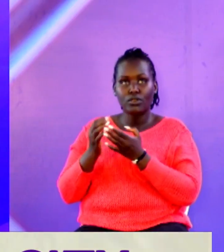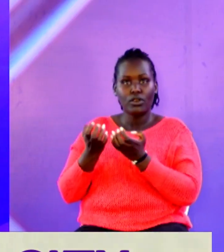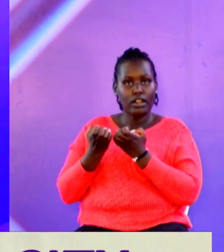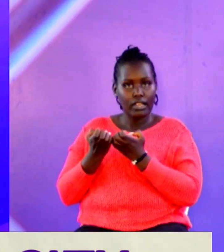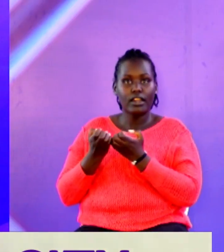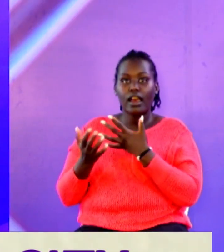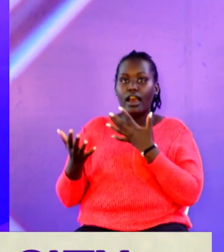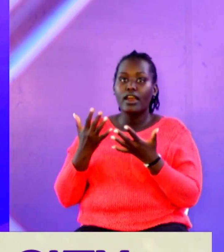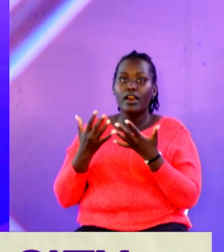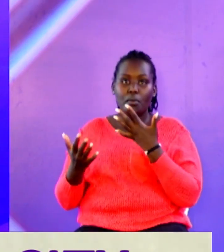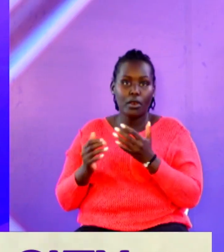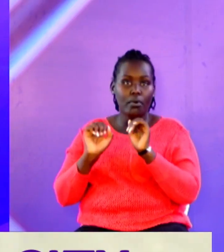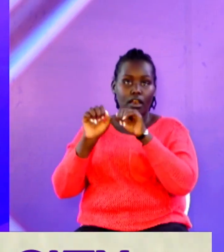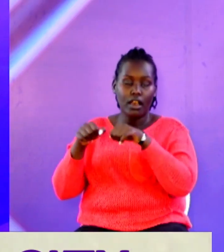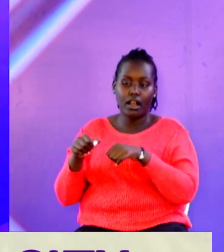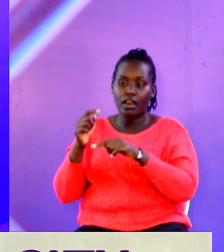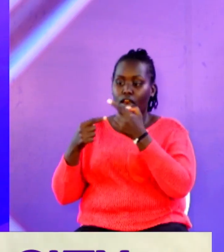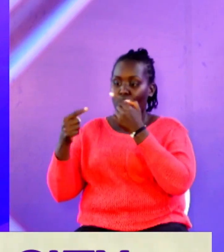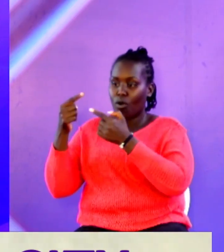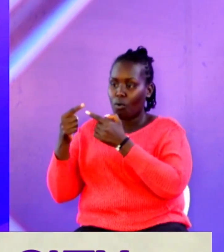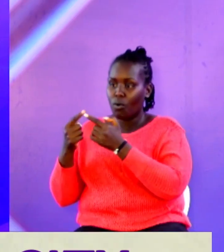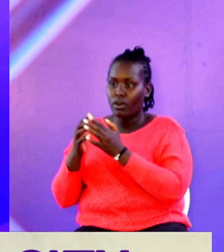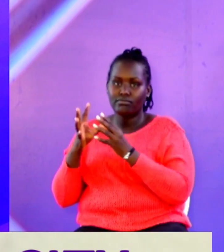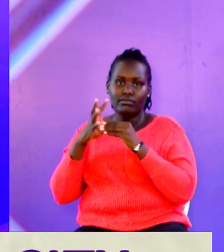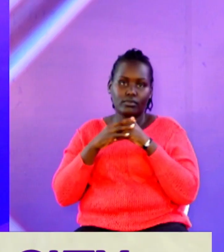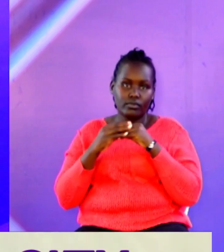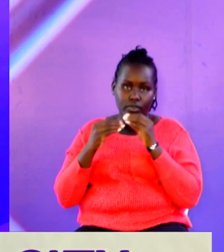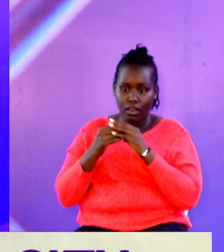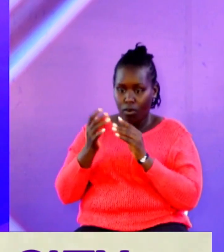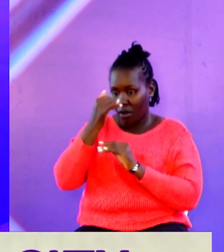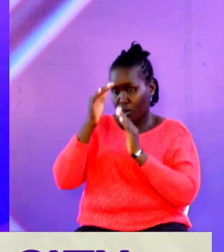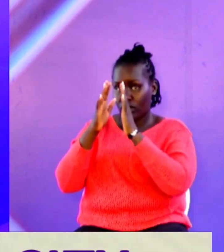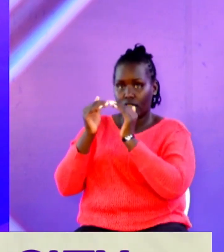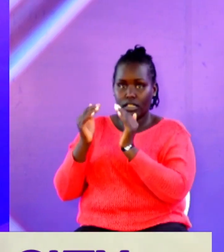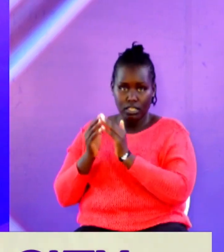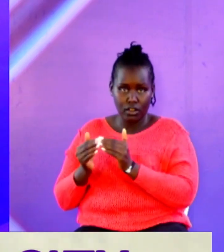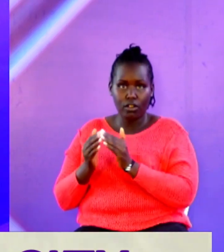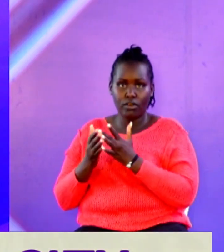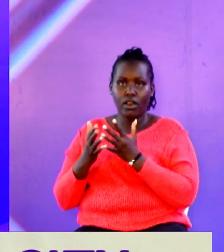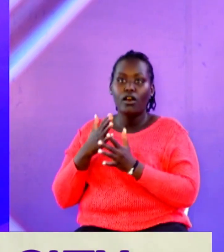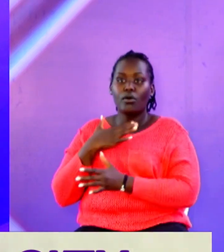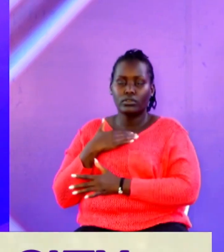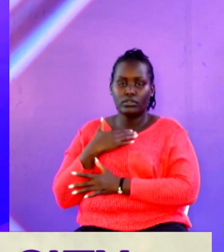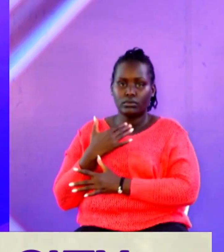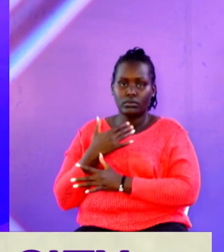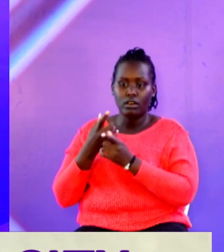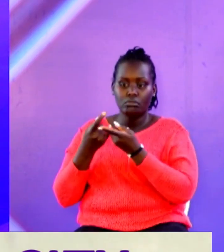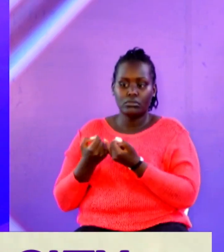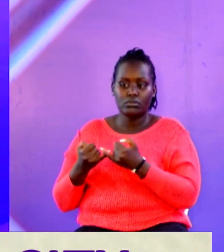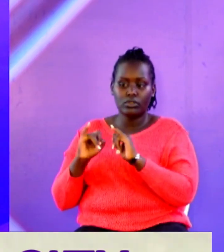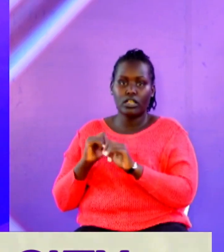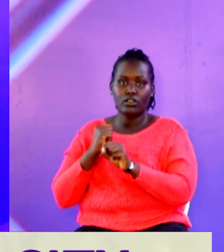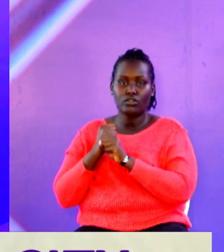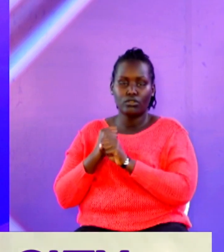and maybe they could have won it so comfortably because Arsenal were pressing, possessing, and trying to